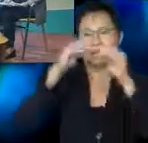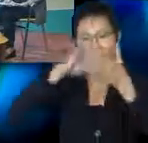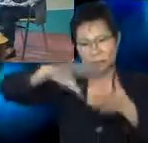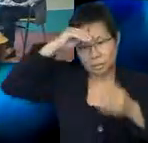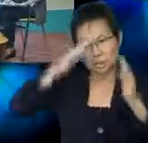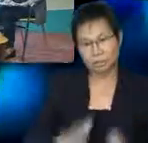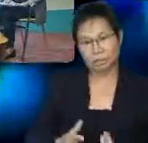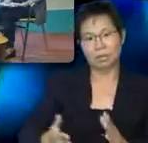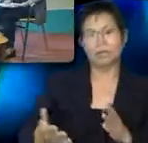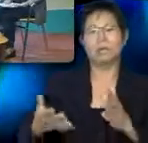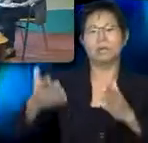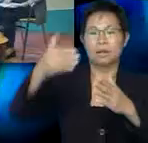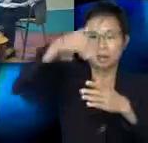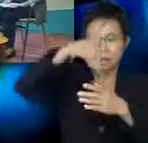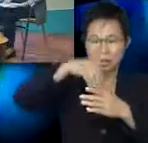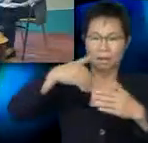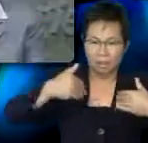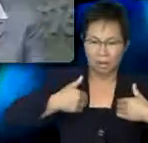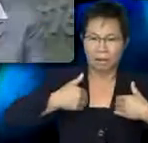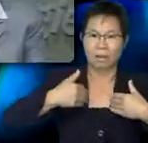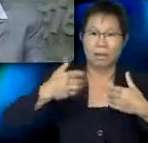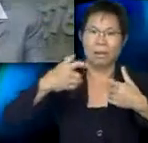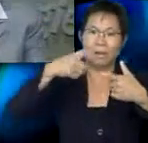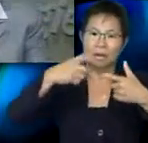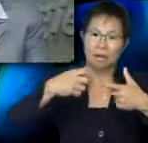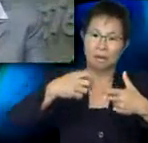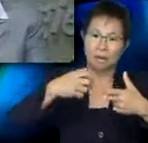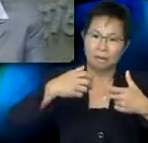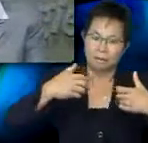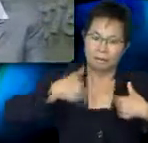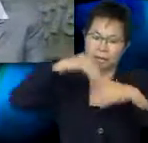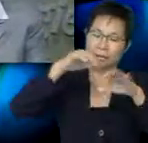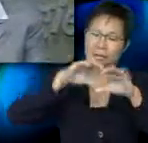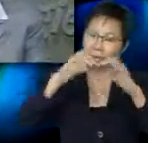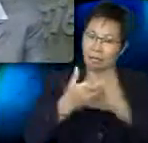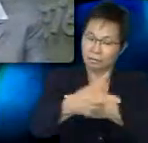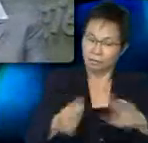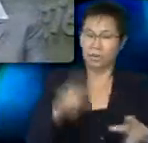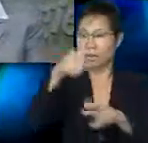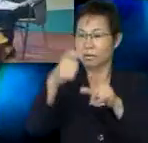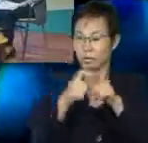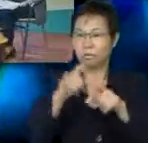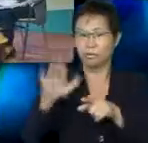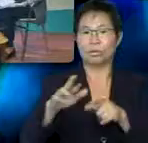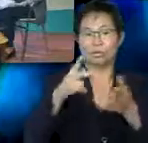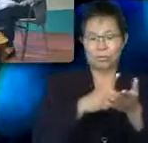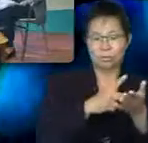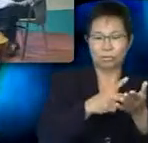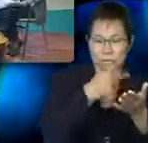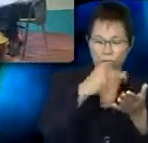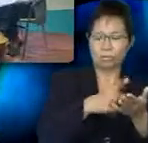are engaged in the classroom. In other words, you are referring to